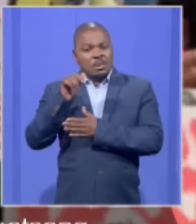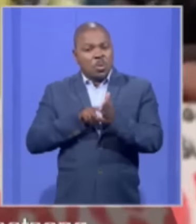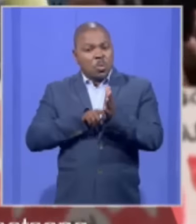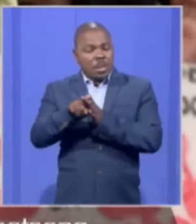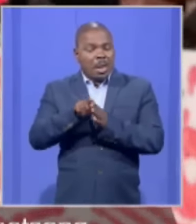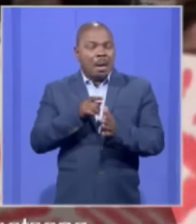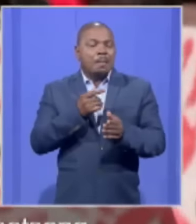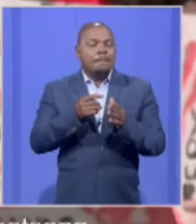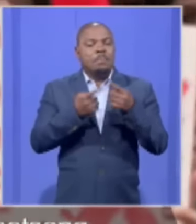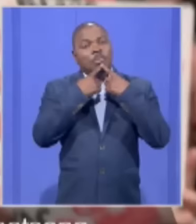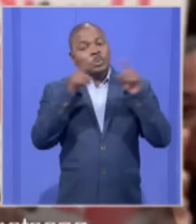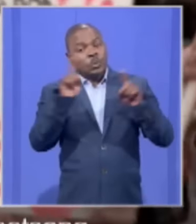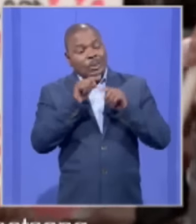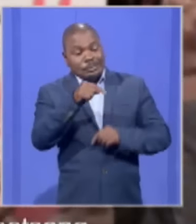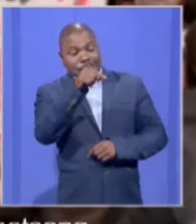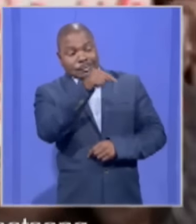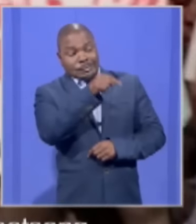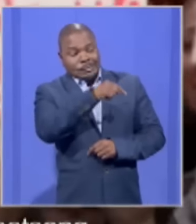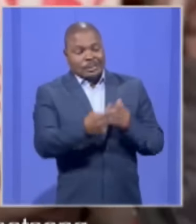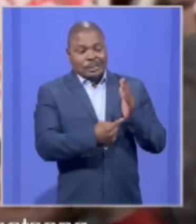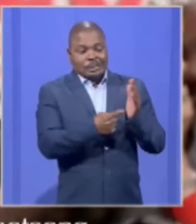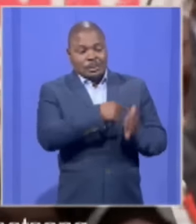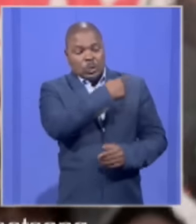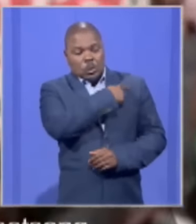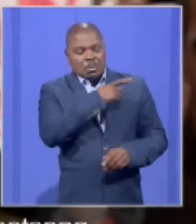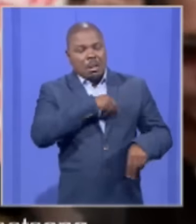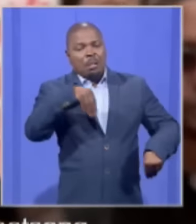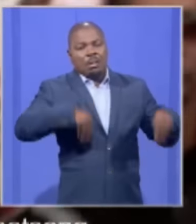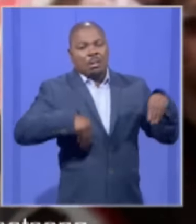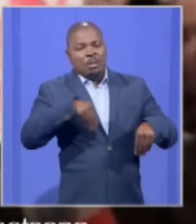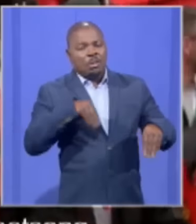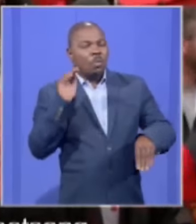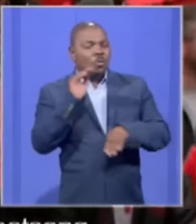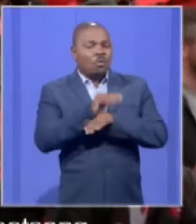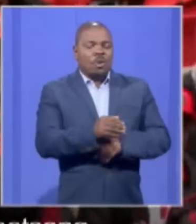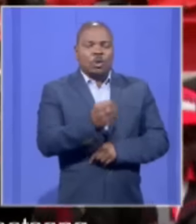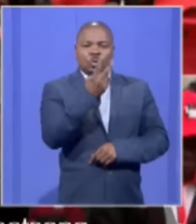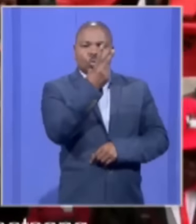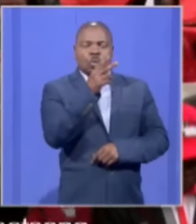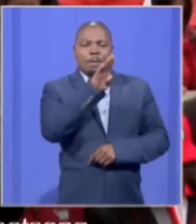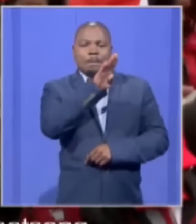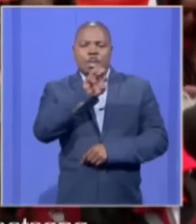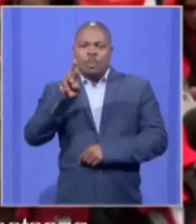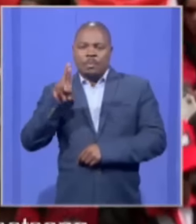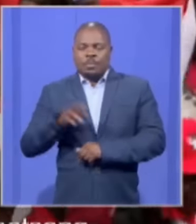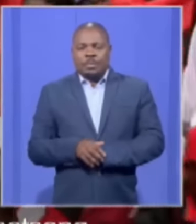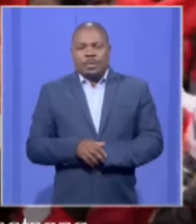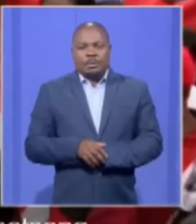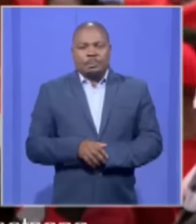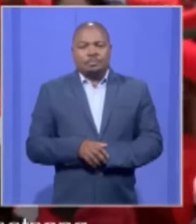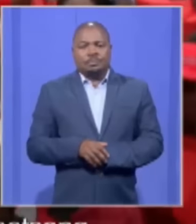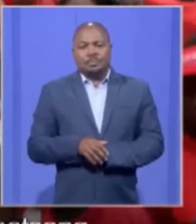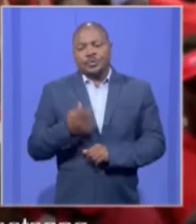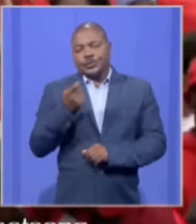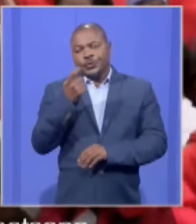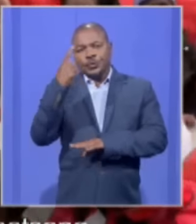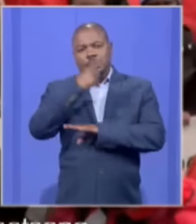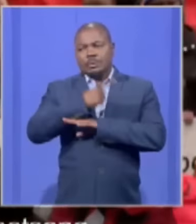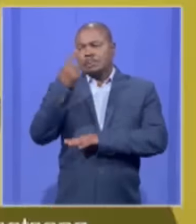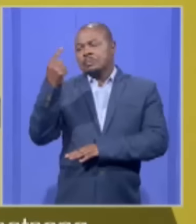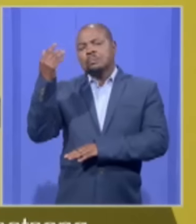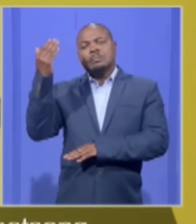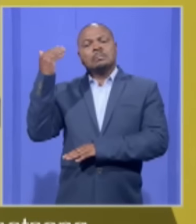fa bogodu kwa setheong seo bo tsamaela go diranta di le dibilione di le 2 ga jaana. Malatsi a le mmalwa a